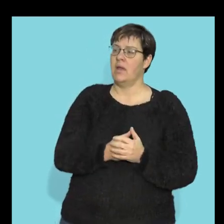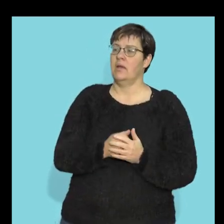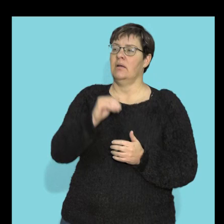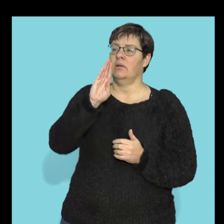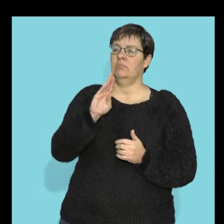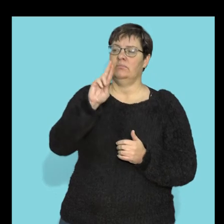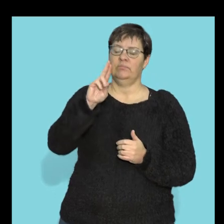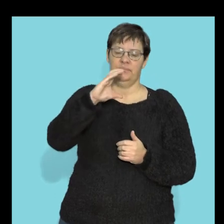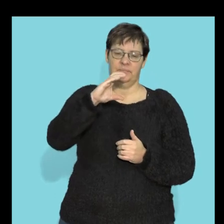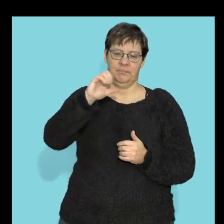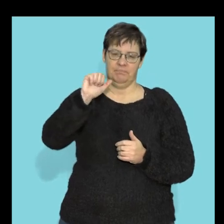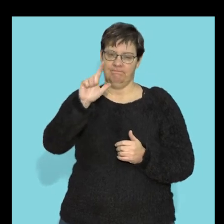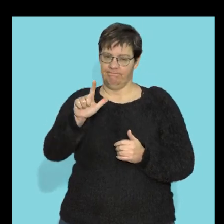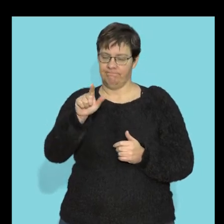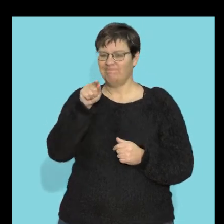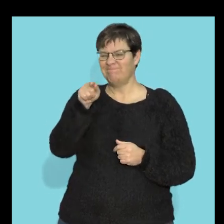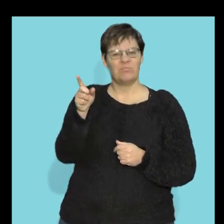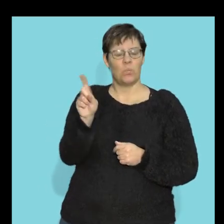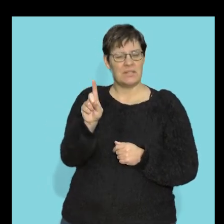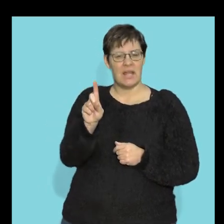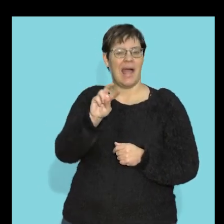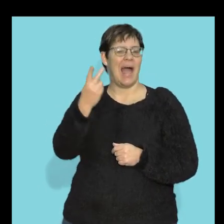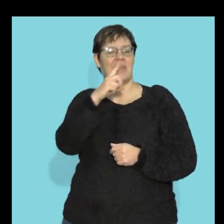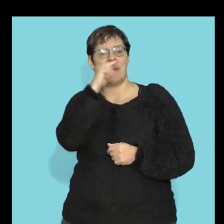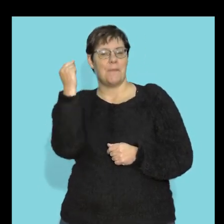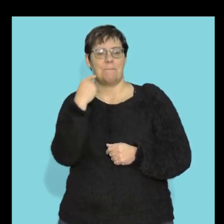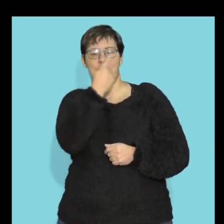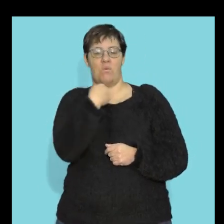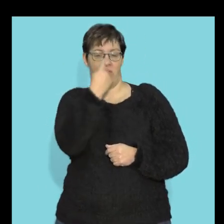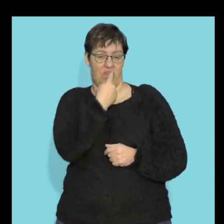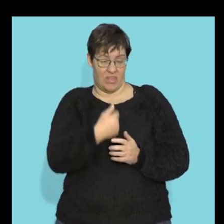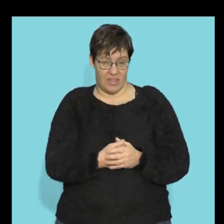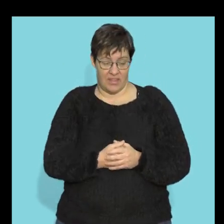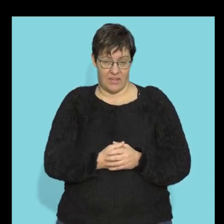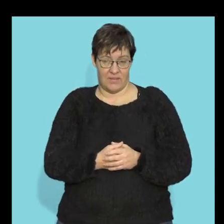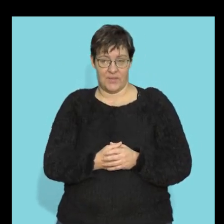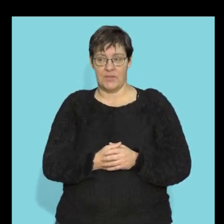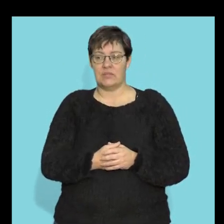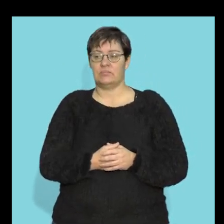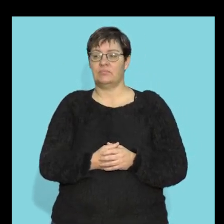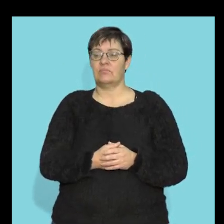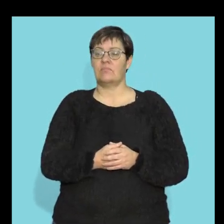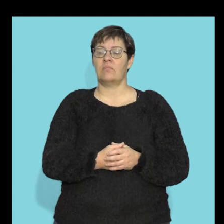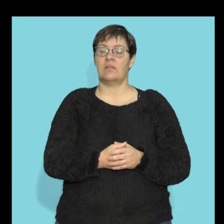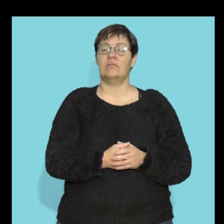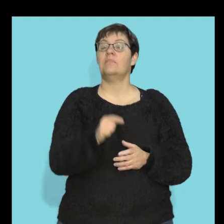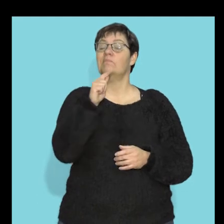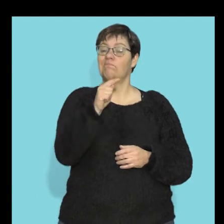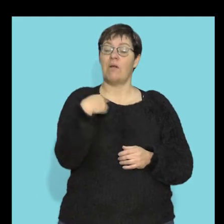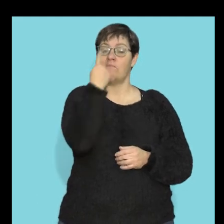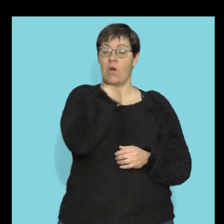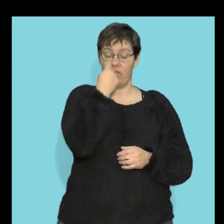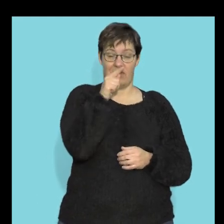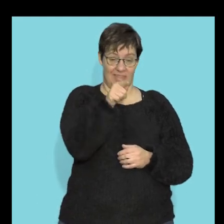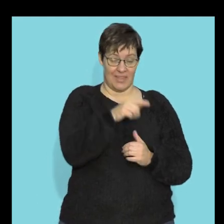Now what does buccal mean? Buccal is another word for mouth. So over here, this buccal is going